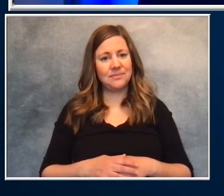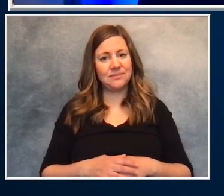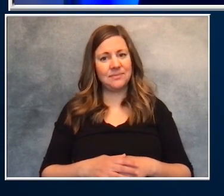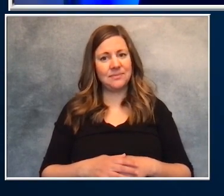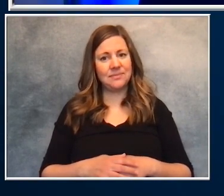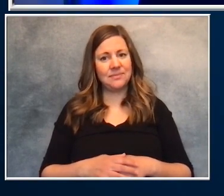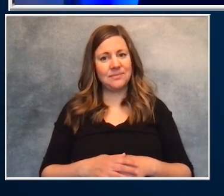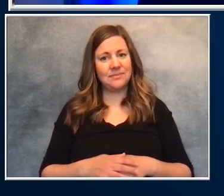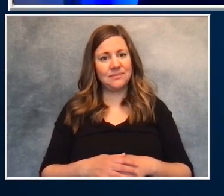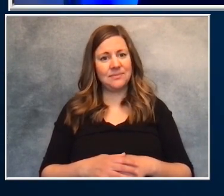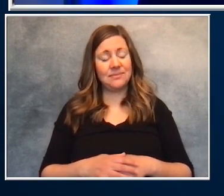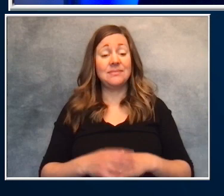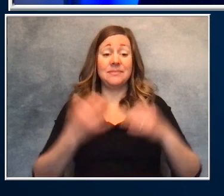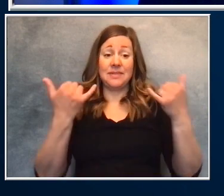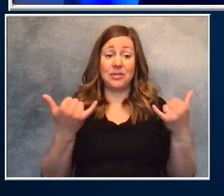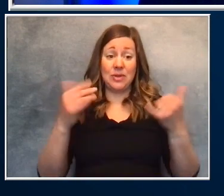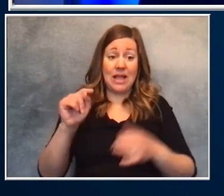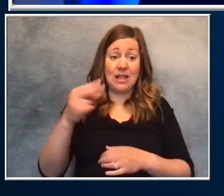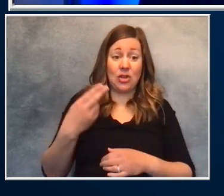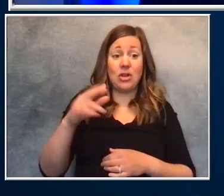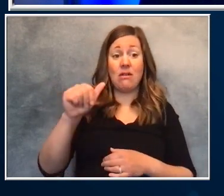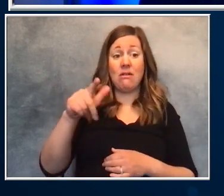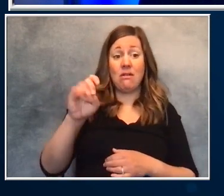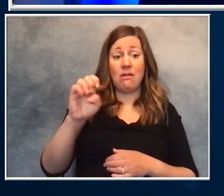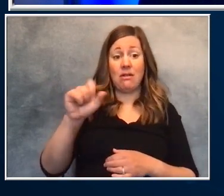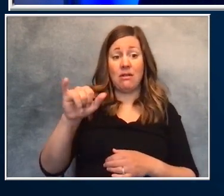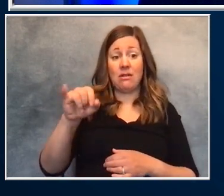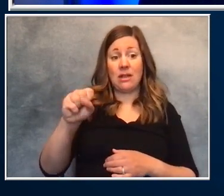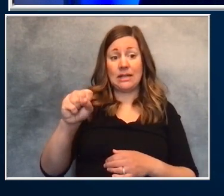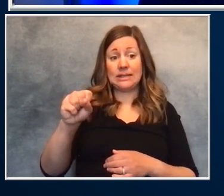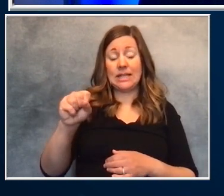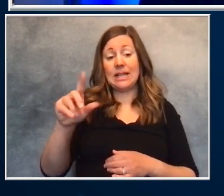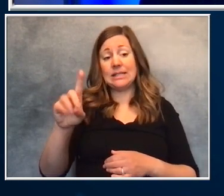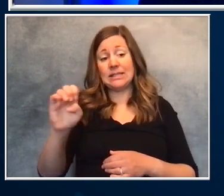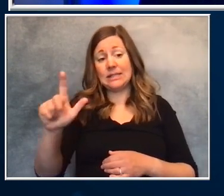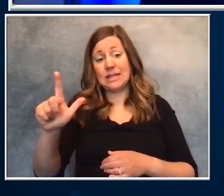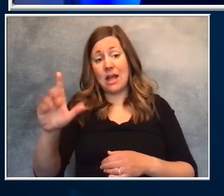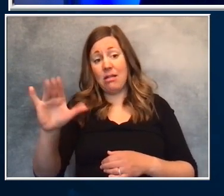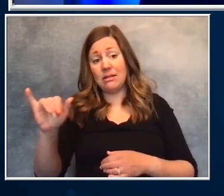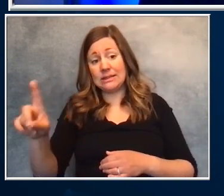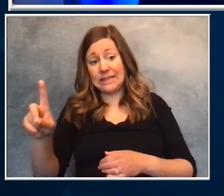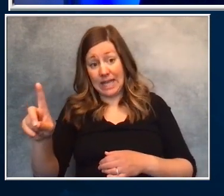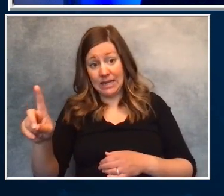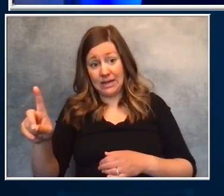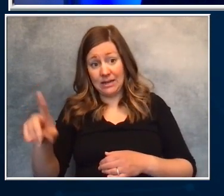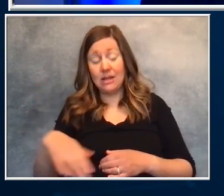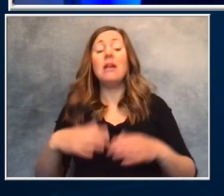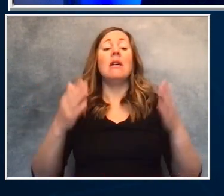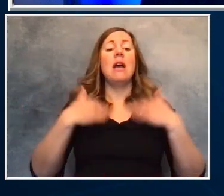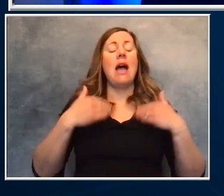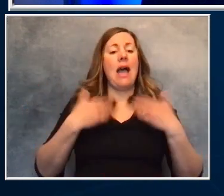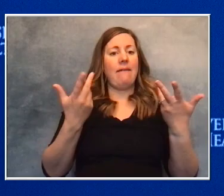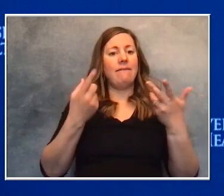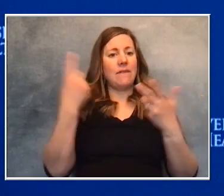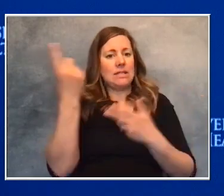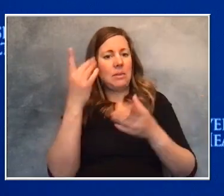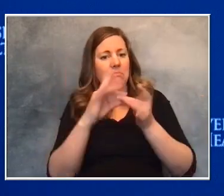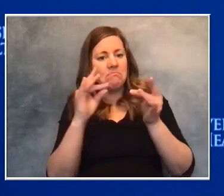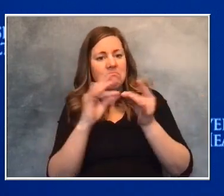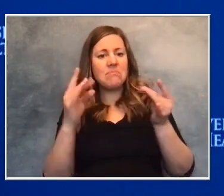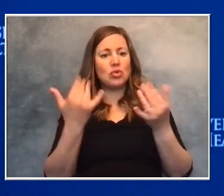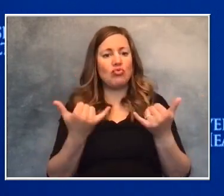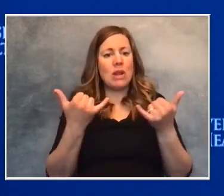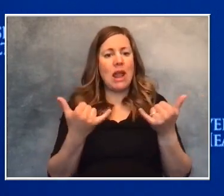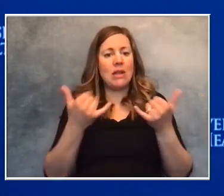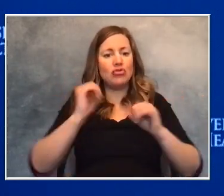And it is Thursday. Alexa Stelzid is here with a preview of today's new episode of All Things Heart. Hey, good morning. Jess,